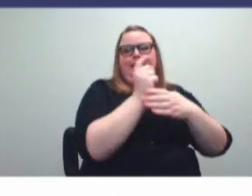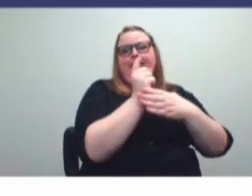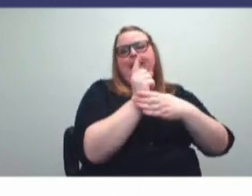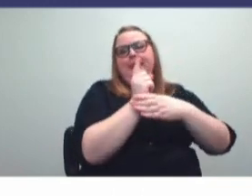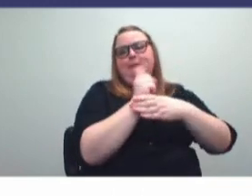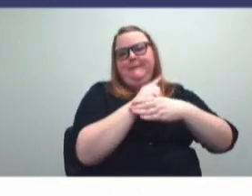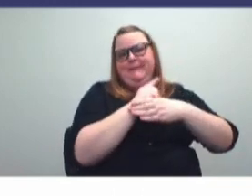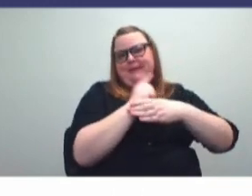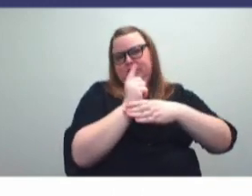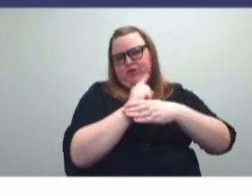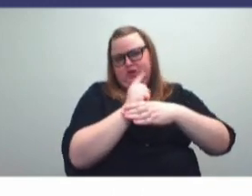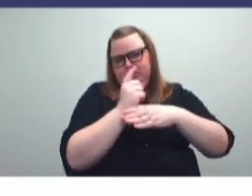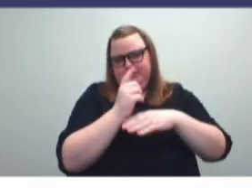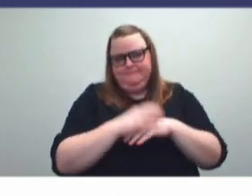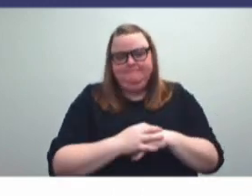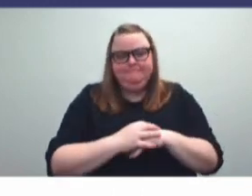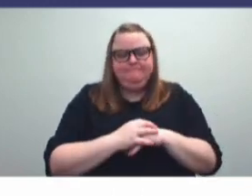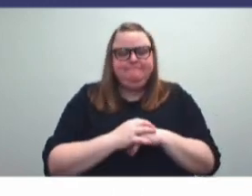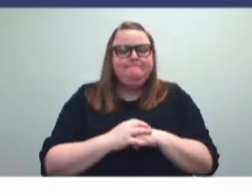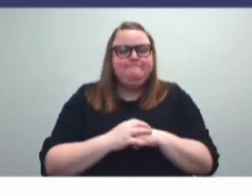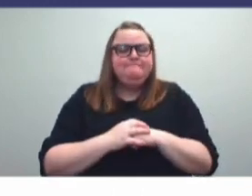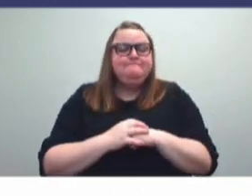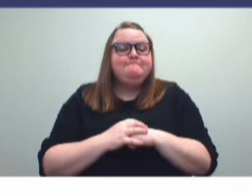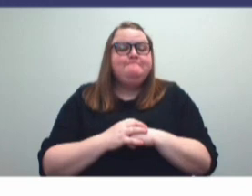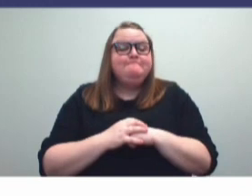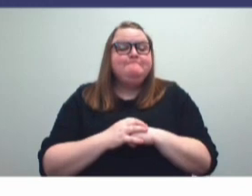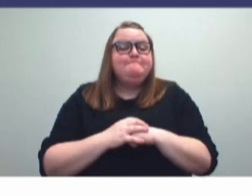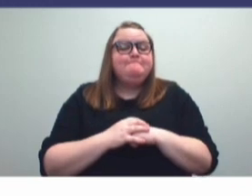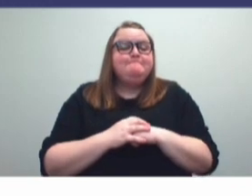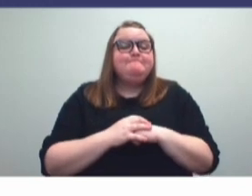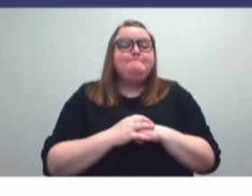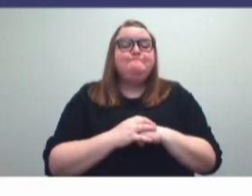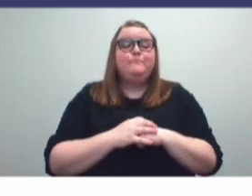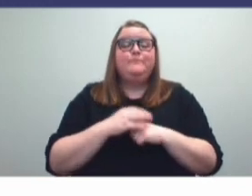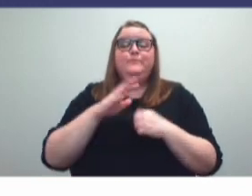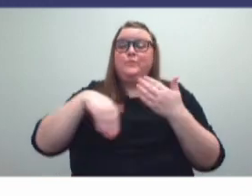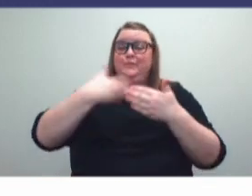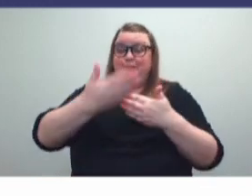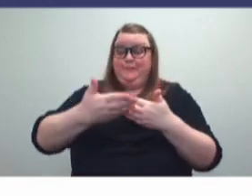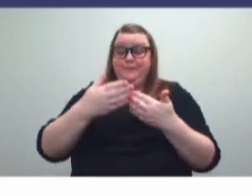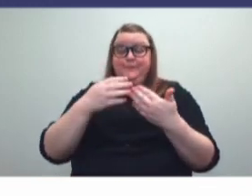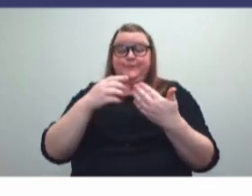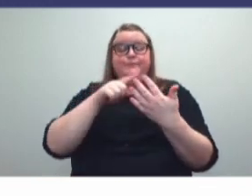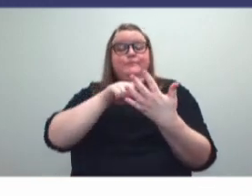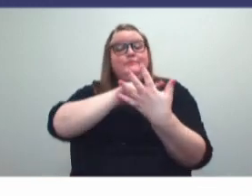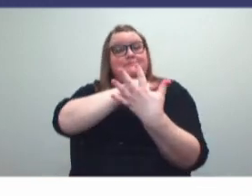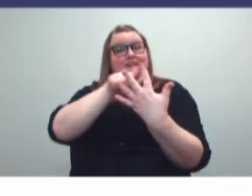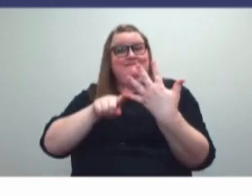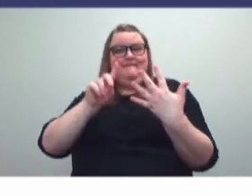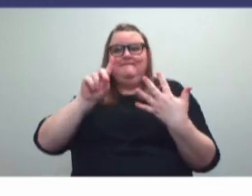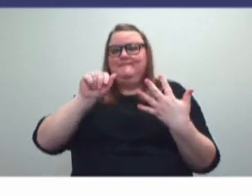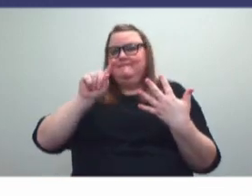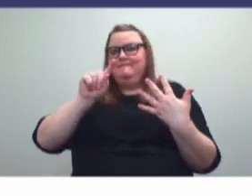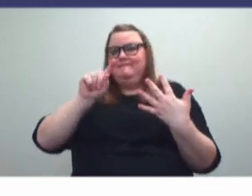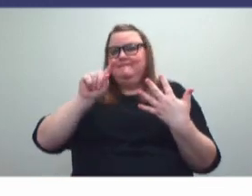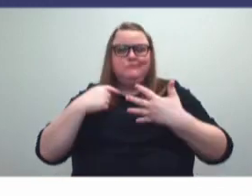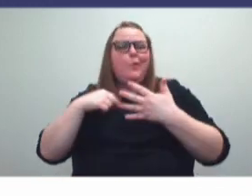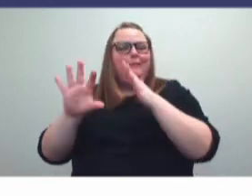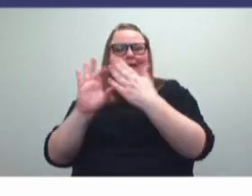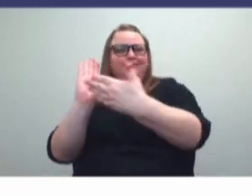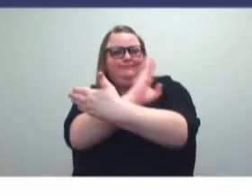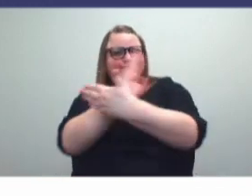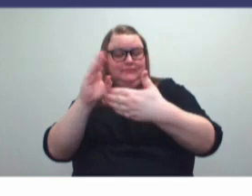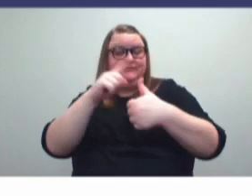5 data indicators that we were able to choose, basically across a continuum from leading indicators all the way to more lagging